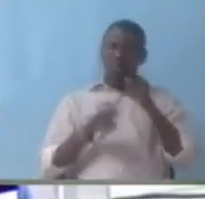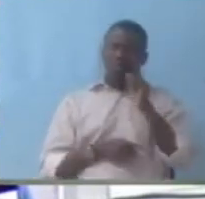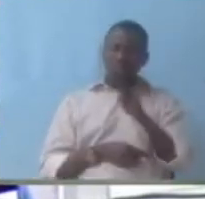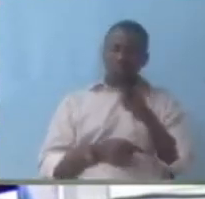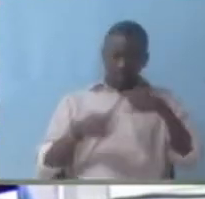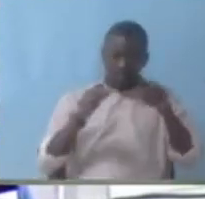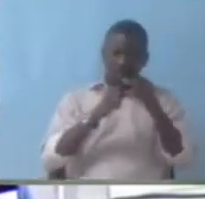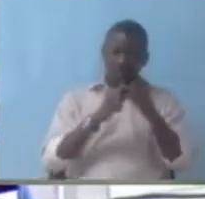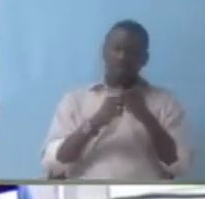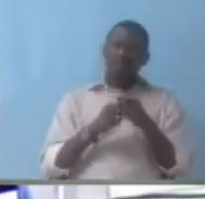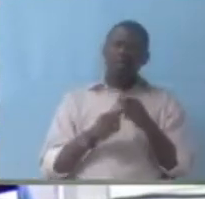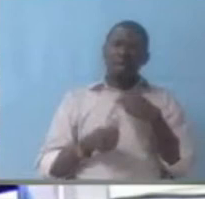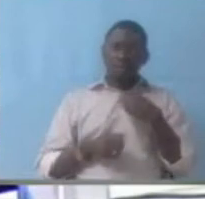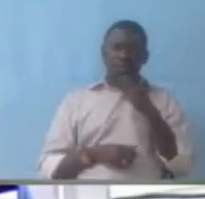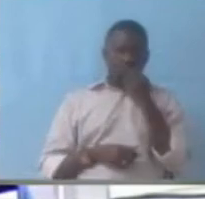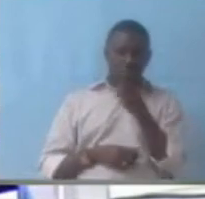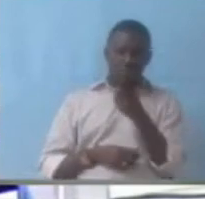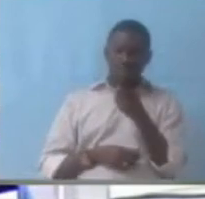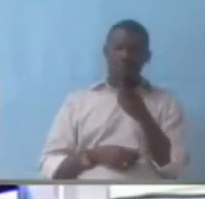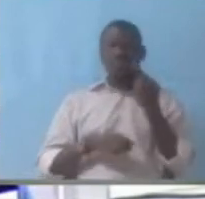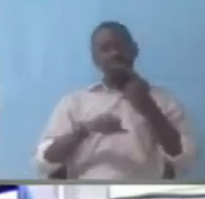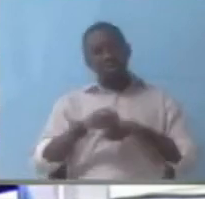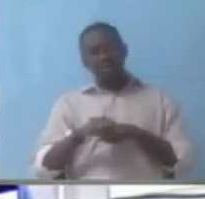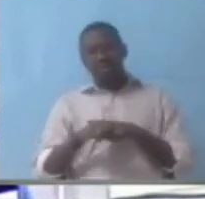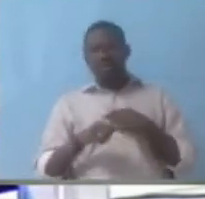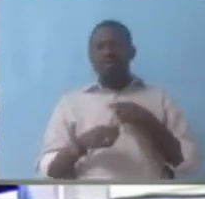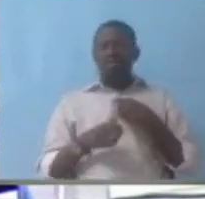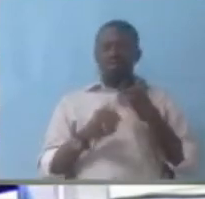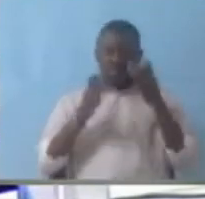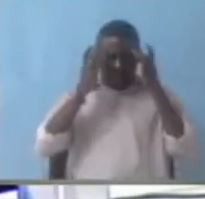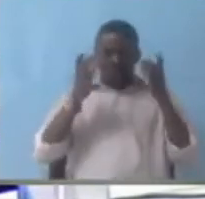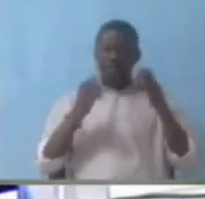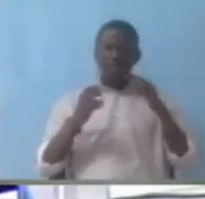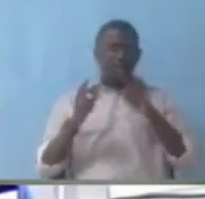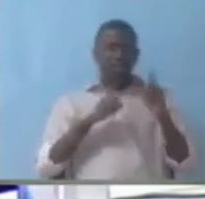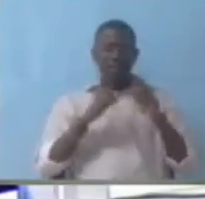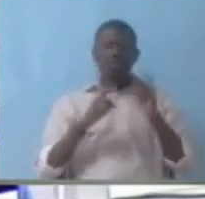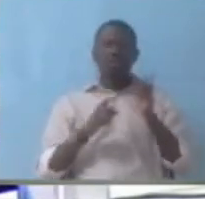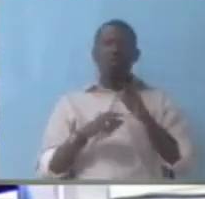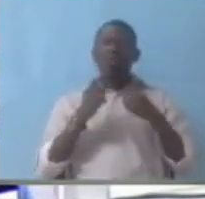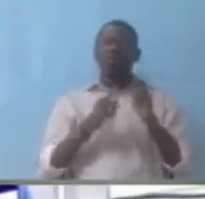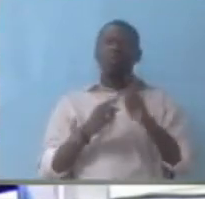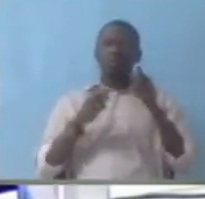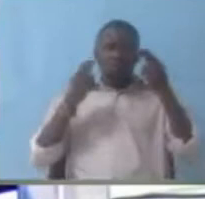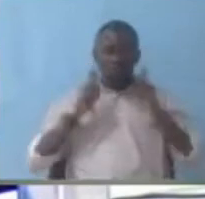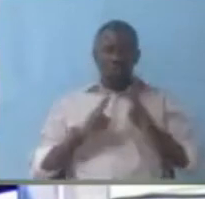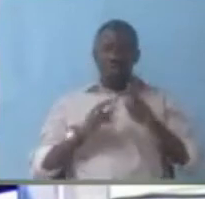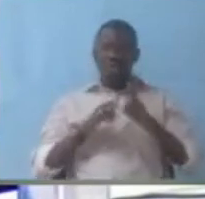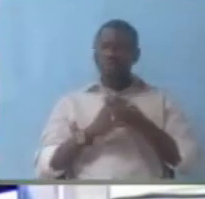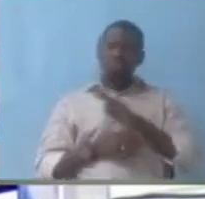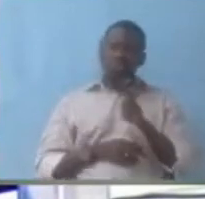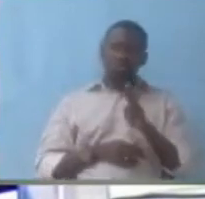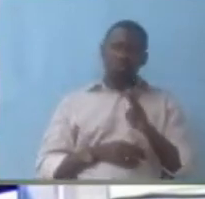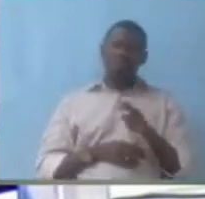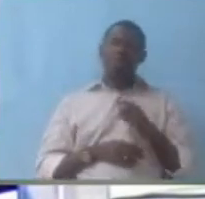fana faham. You know, as you said, sometimes there can be a philosophical debate as to what is law and what is not, but in practical terms,